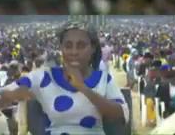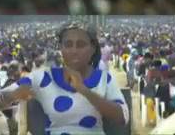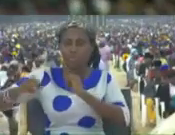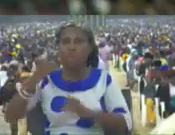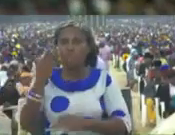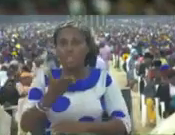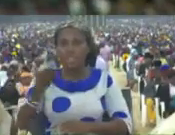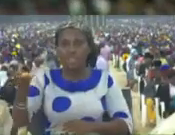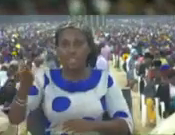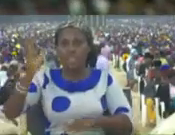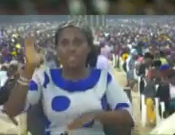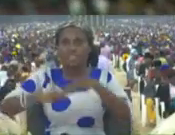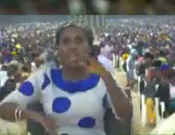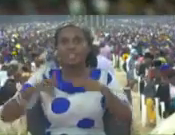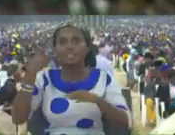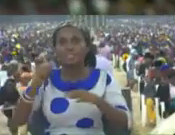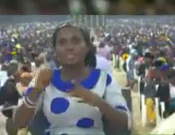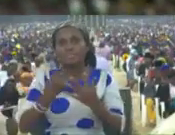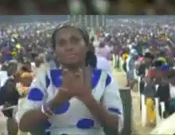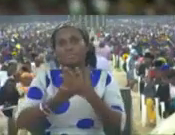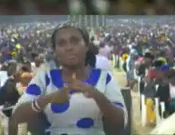beginning thereof.